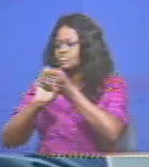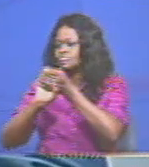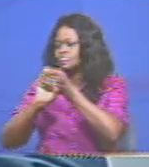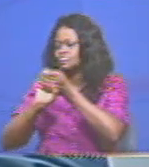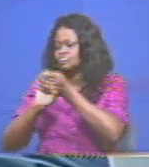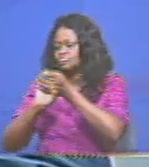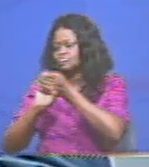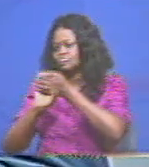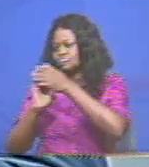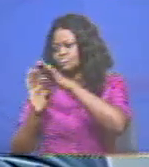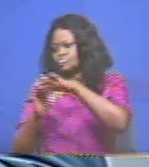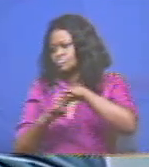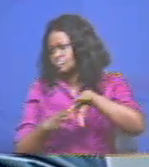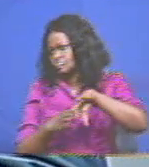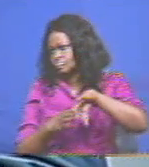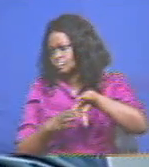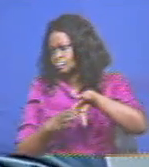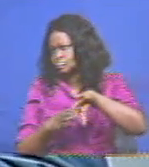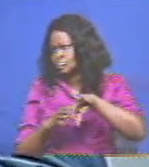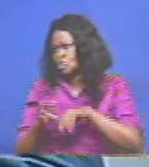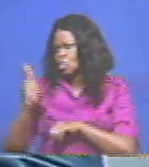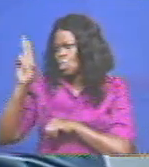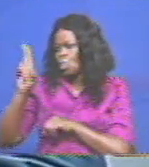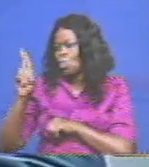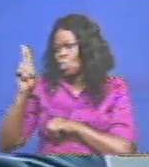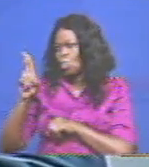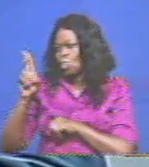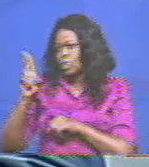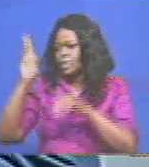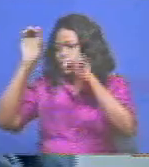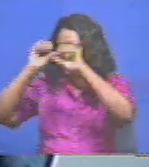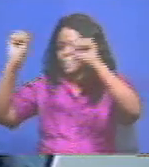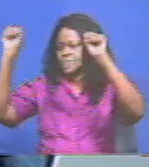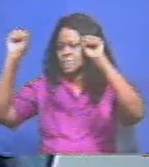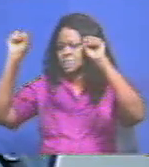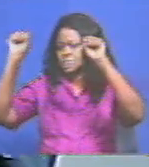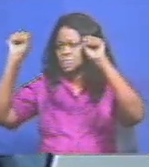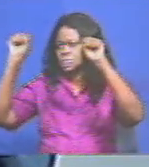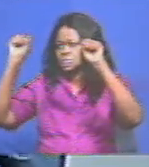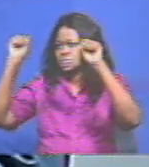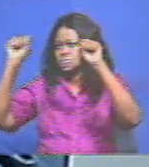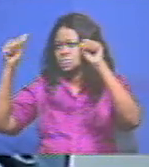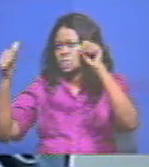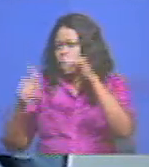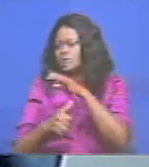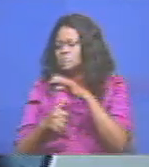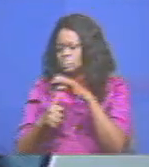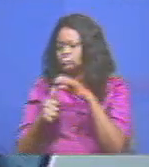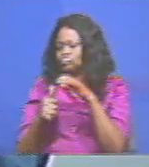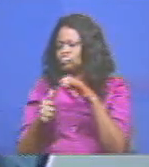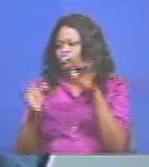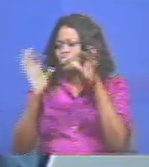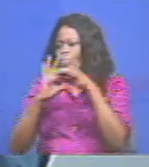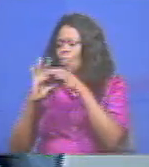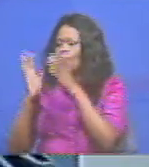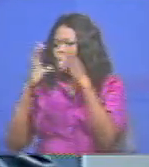Uhuru is the president under the platform of a coalition of parties. Mm-hmm. Which